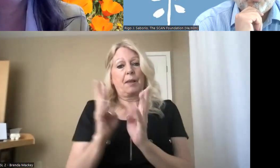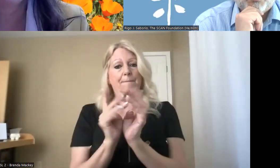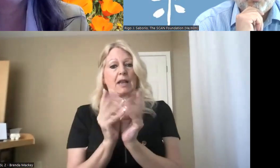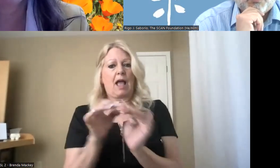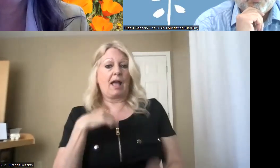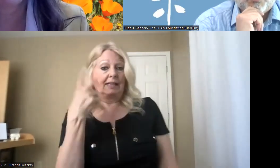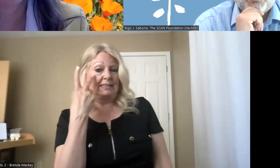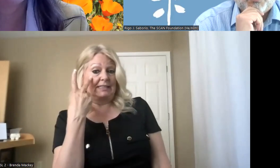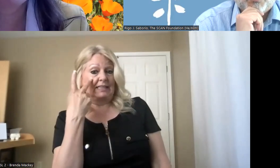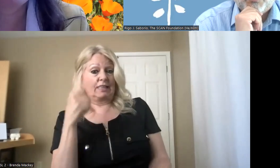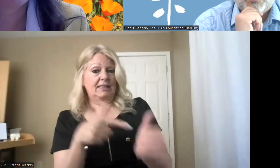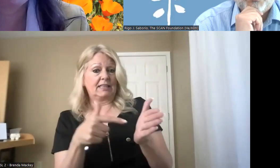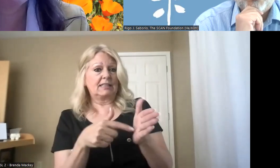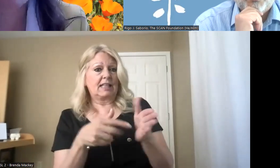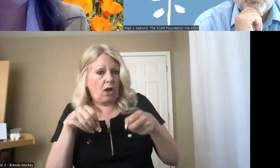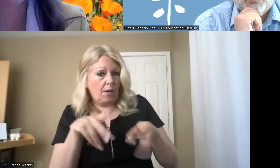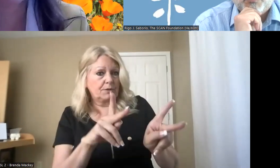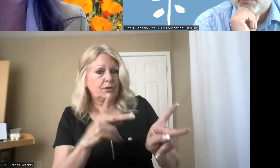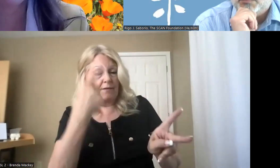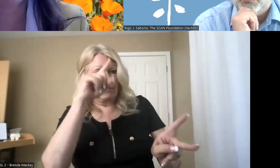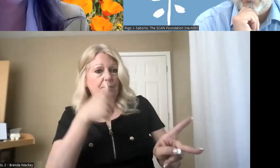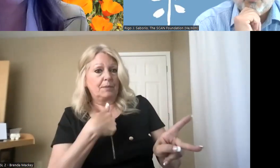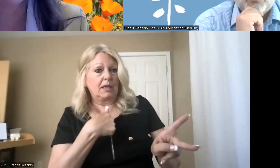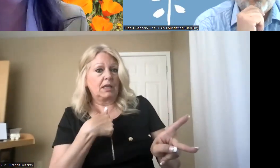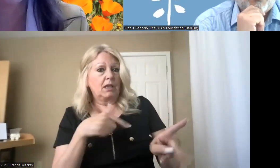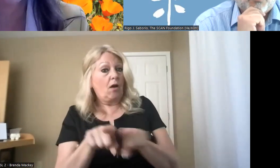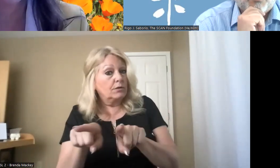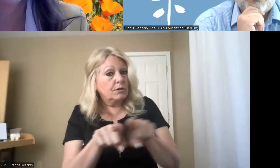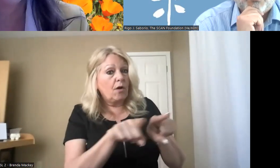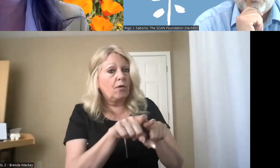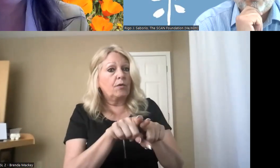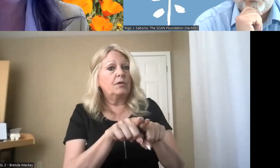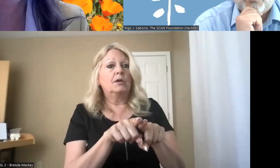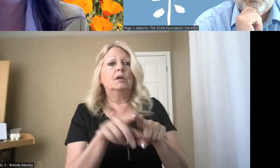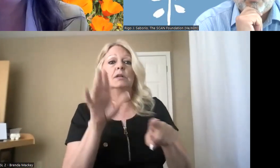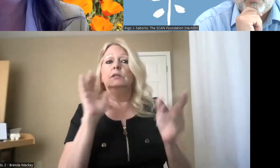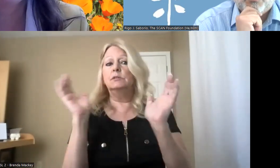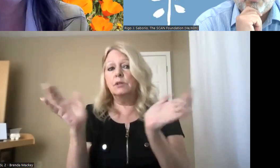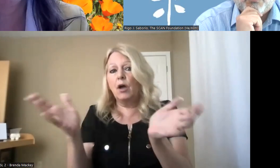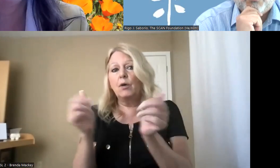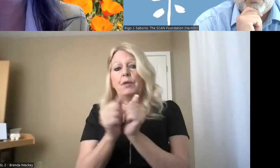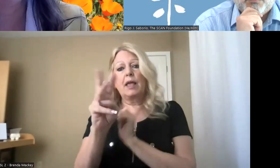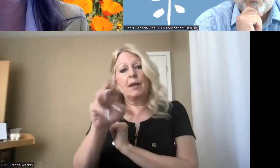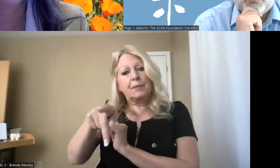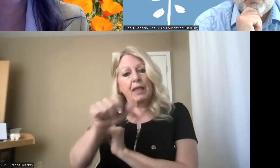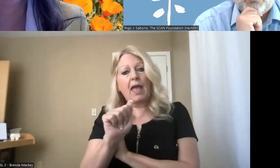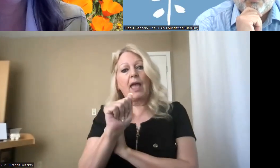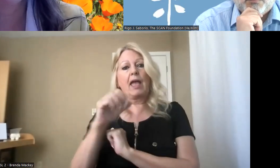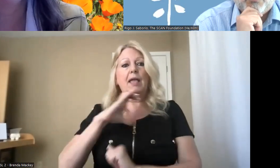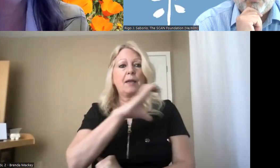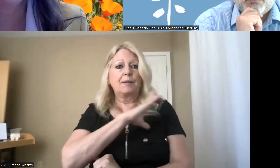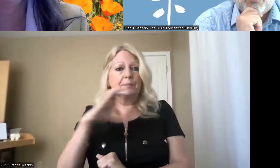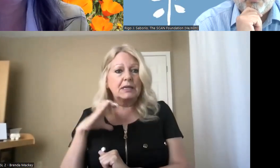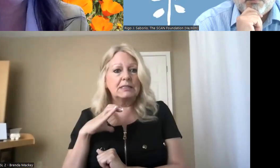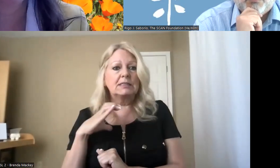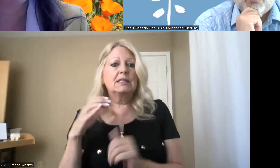as an opportunity for me as well to talk with the other MPA committees to see what they have in